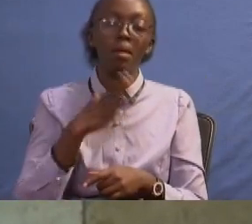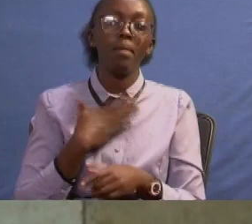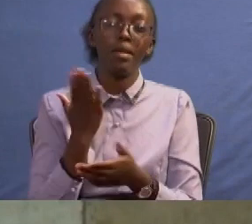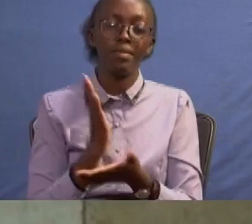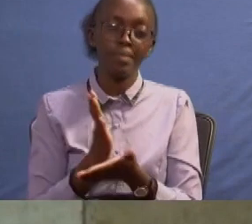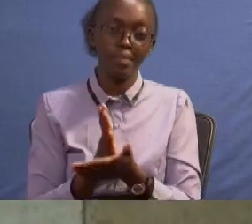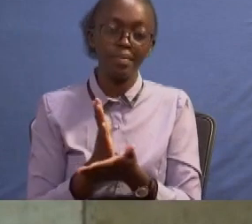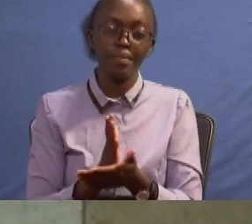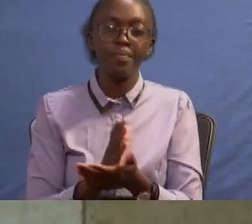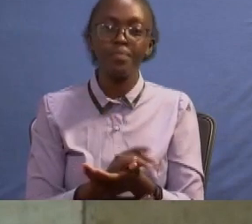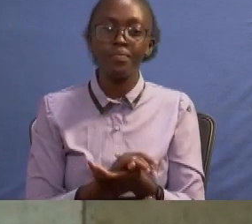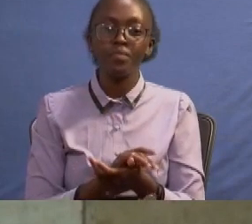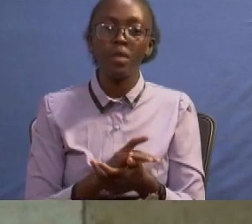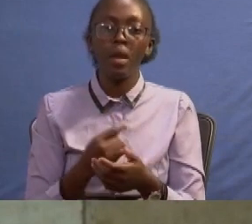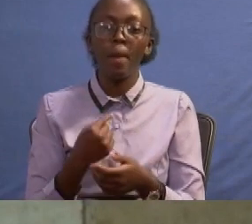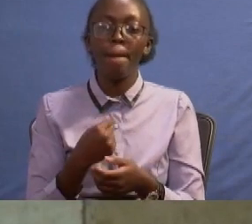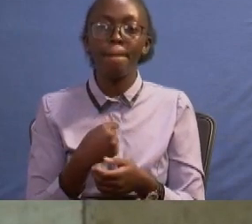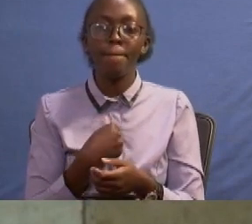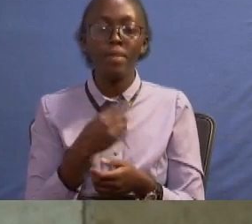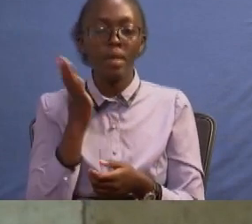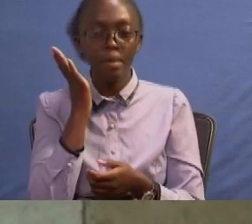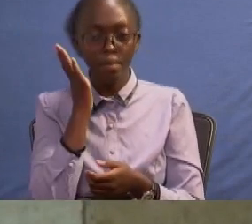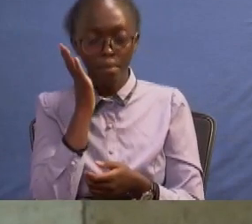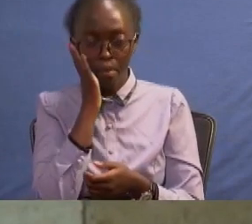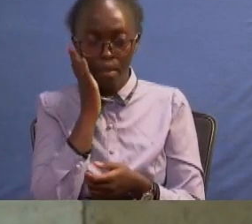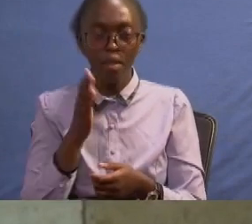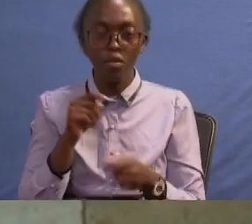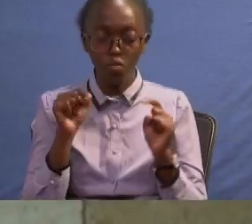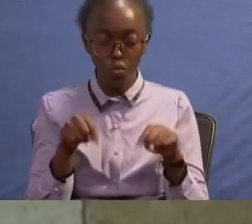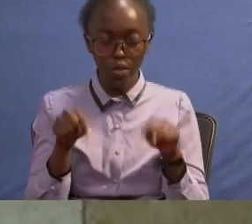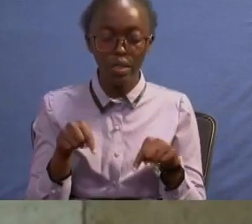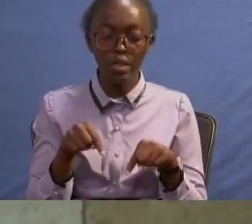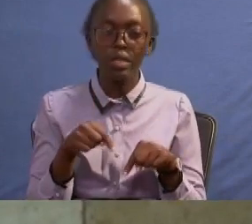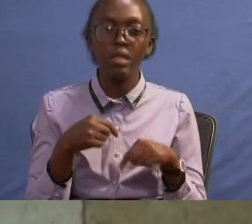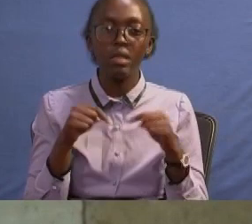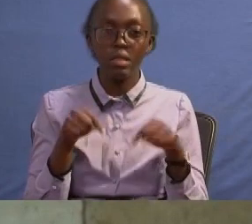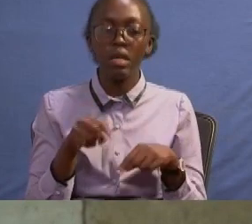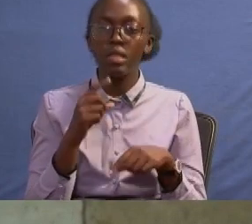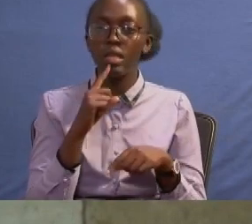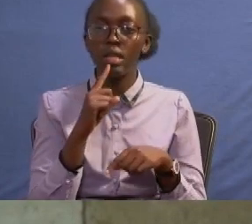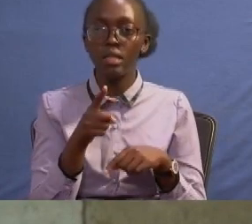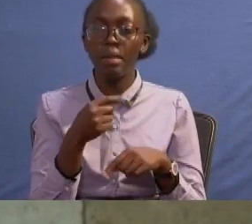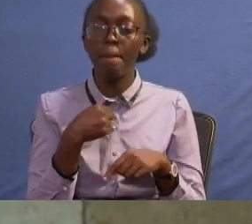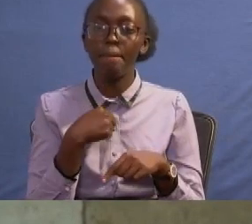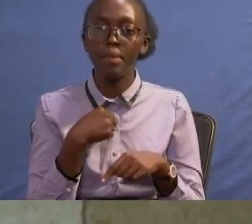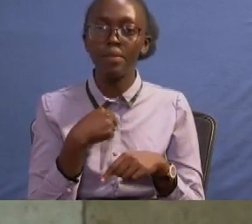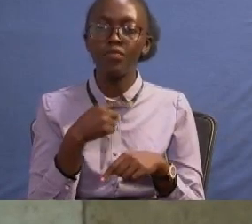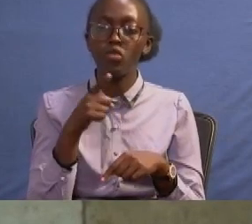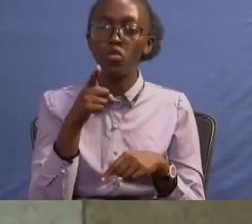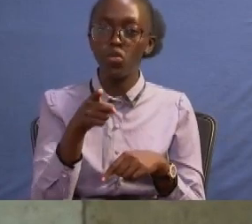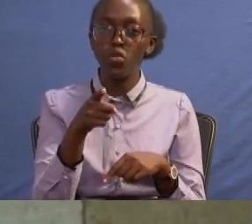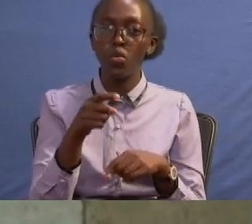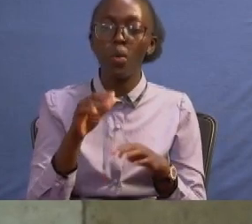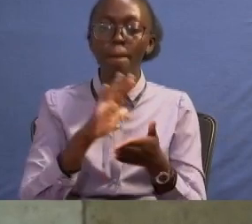right. And I am a mother standing here speaking to your lives. And I know I am right. You are going to be